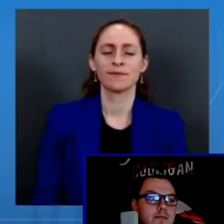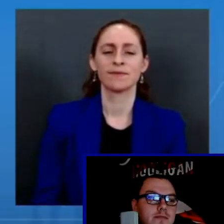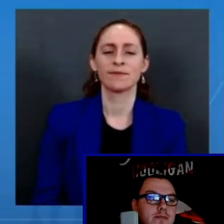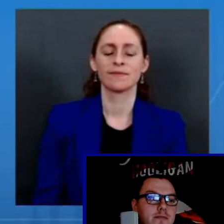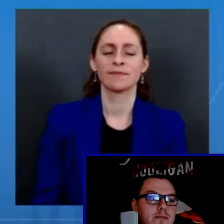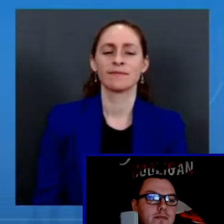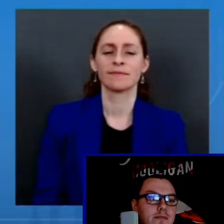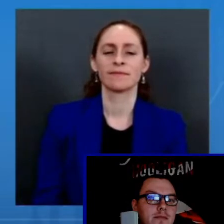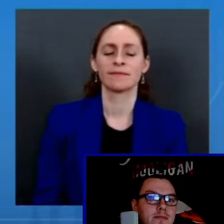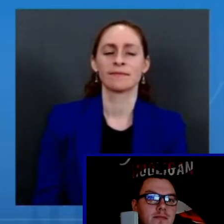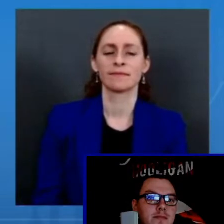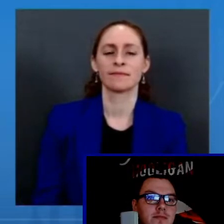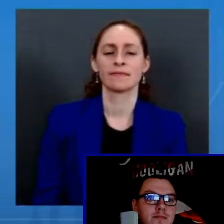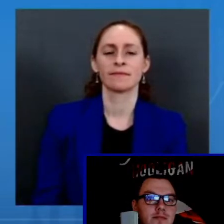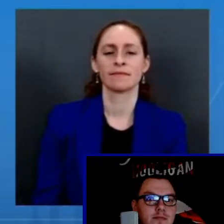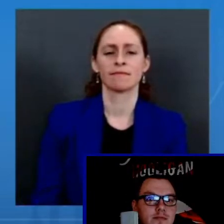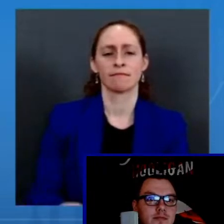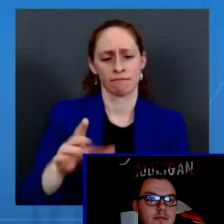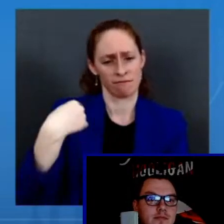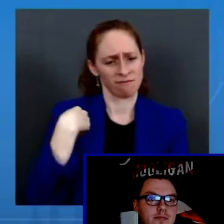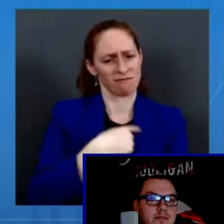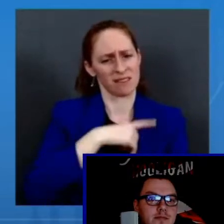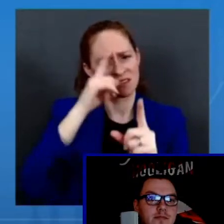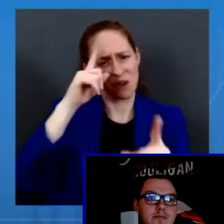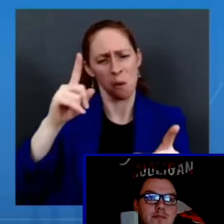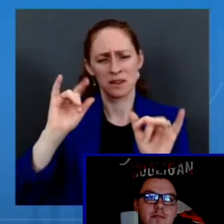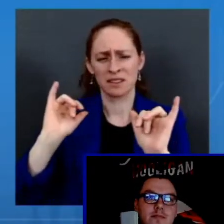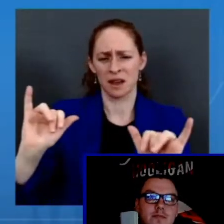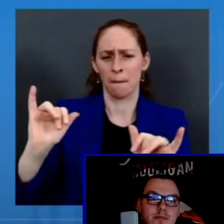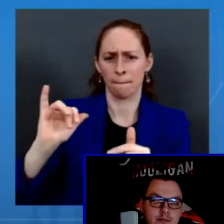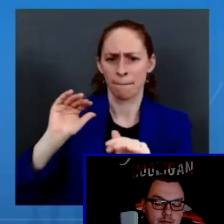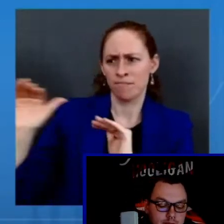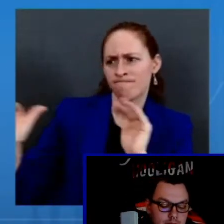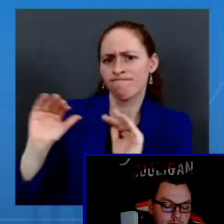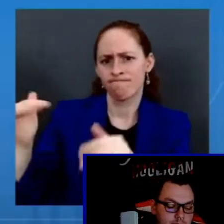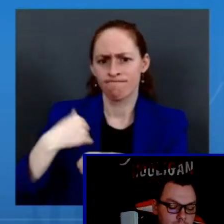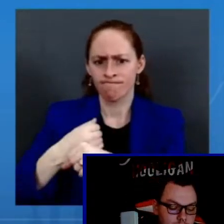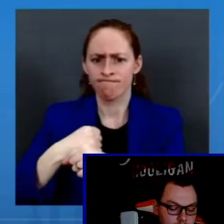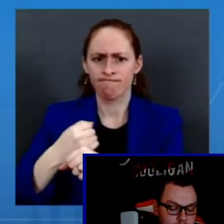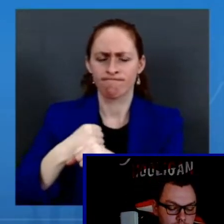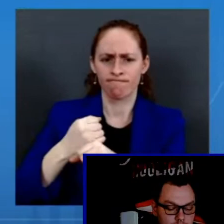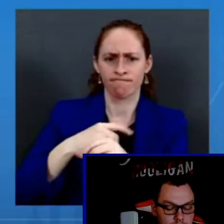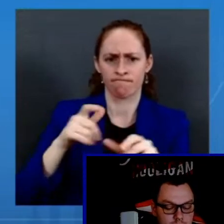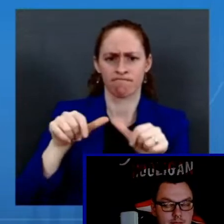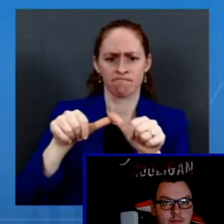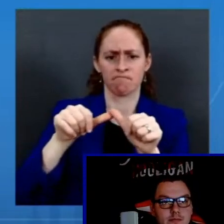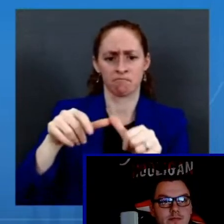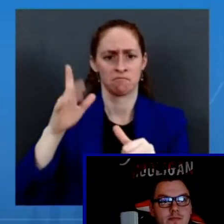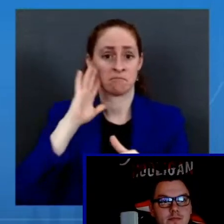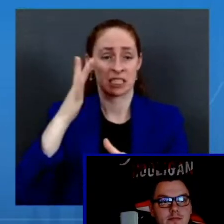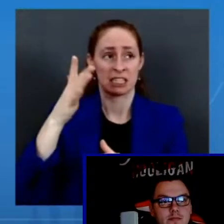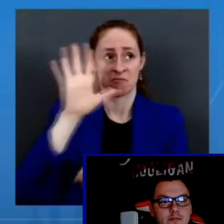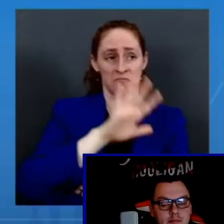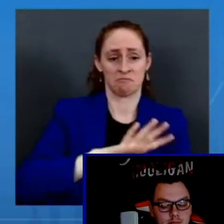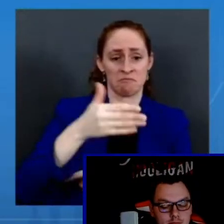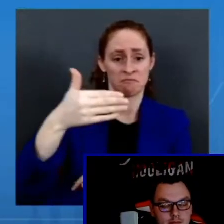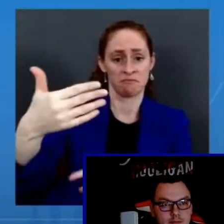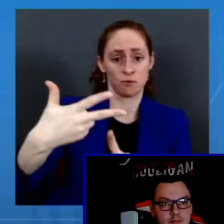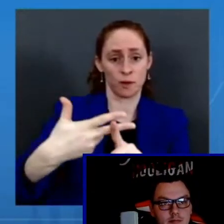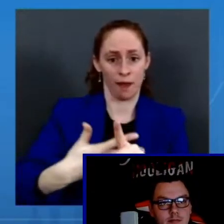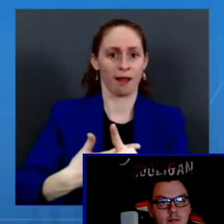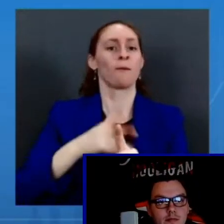And finally, let me provide an update on antivirals. We got good news today with the authorization of